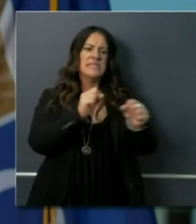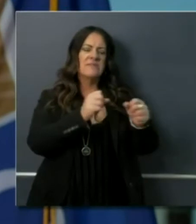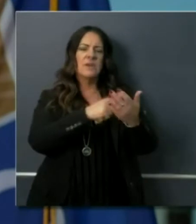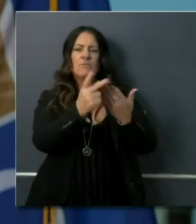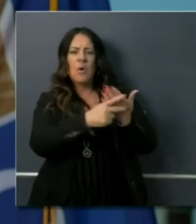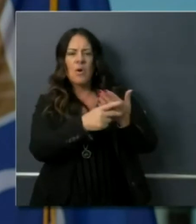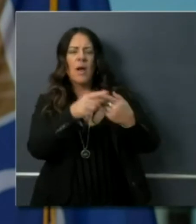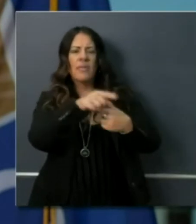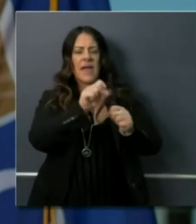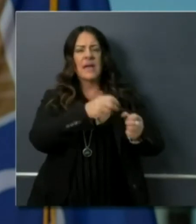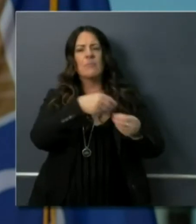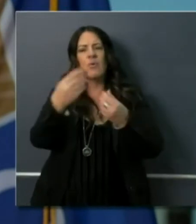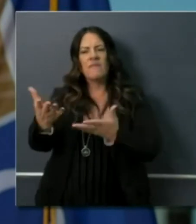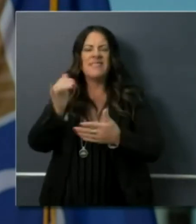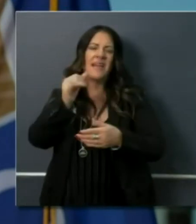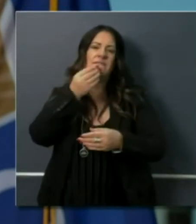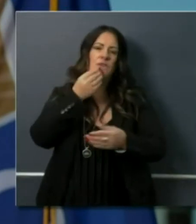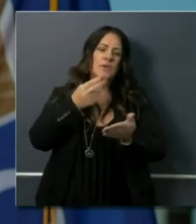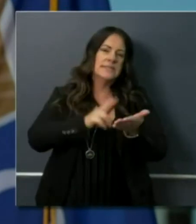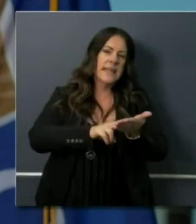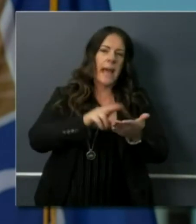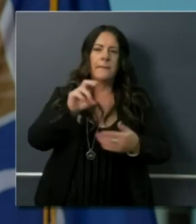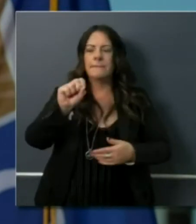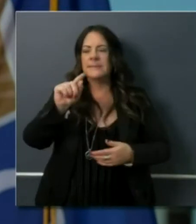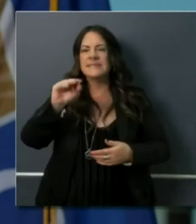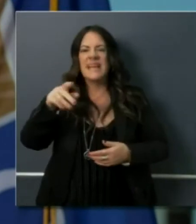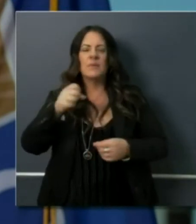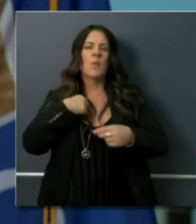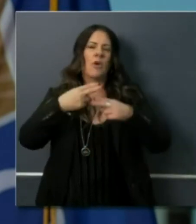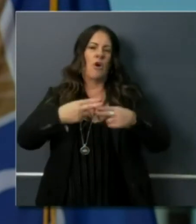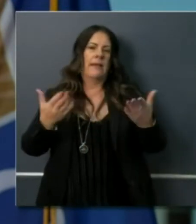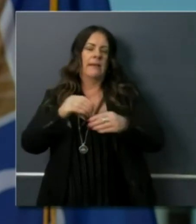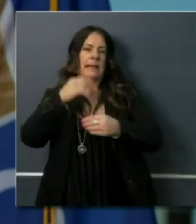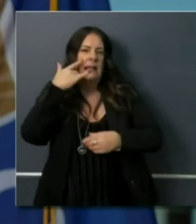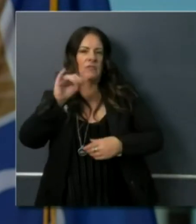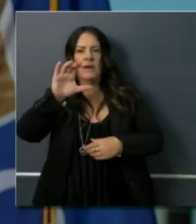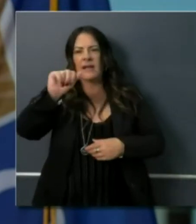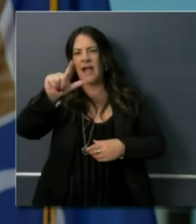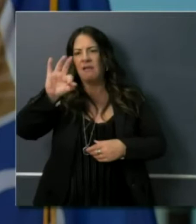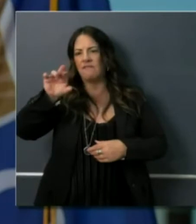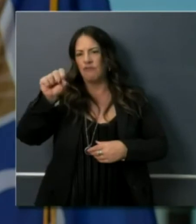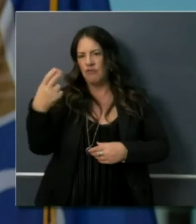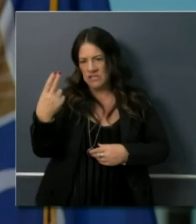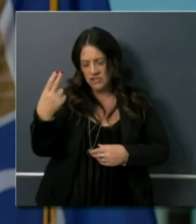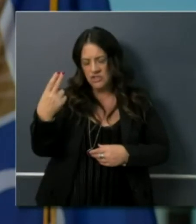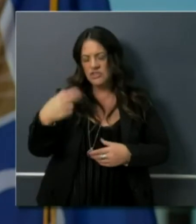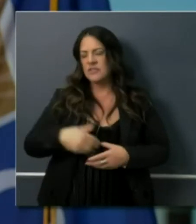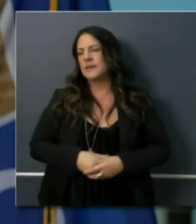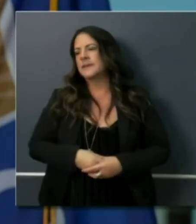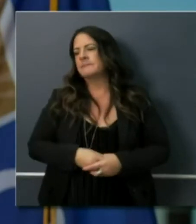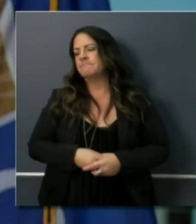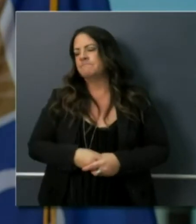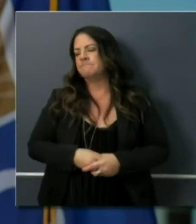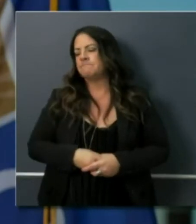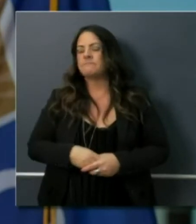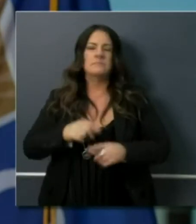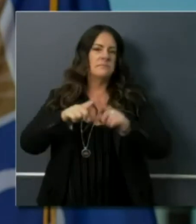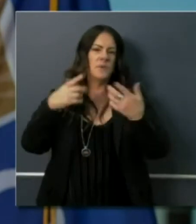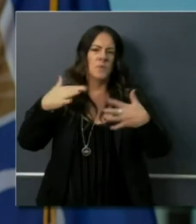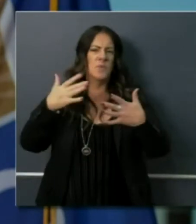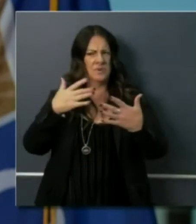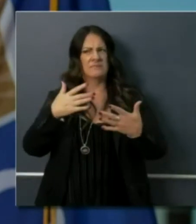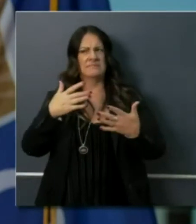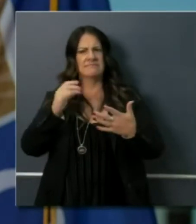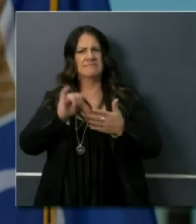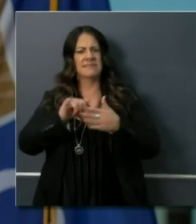programs like food stamps. We call it CalFresh here in the state of California. But again, this is a big